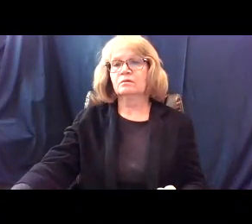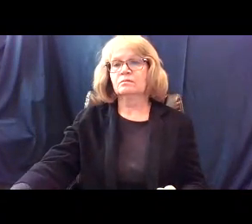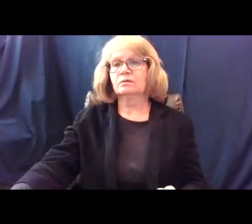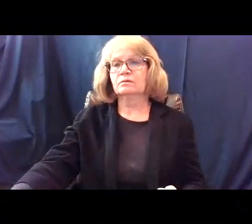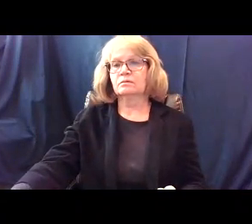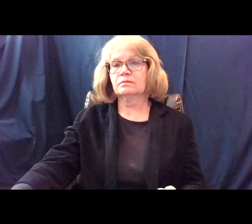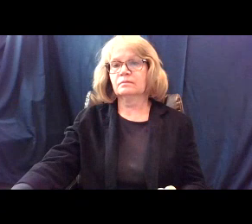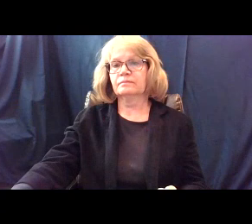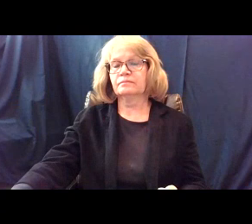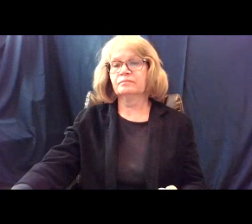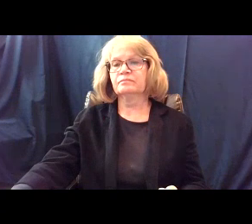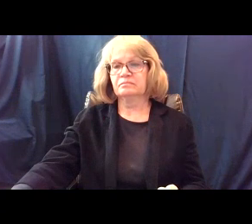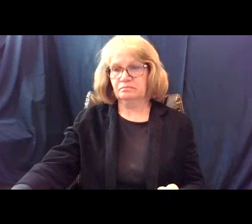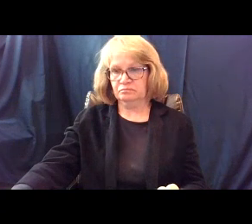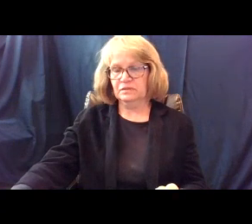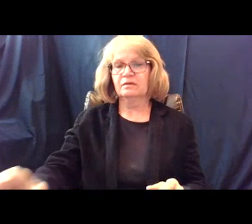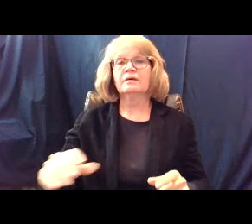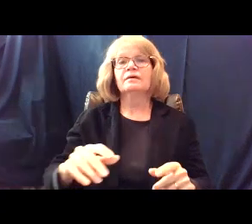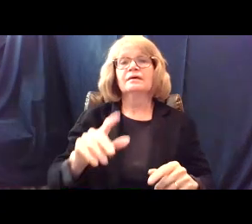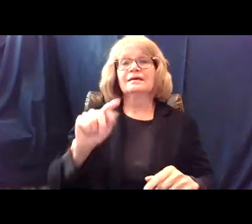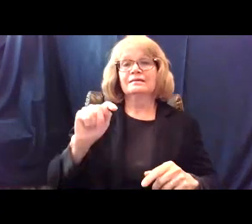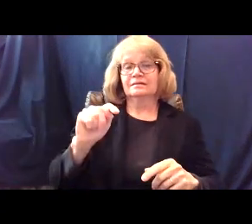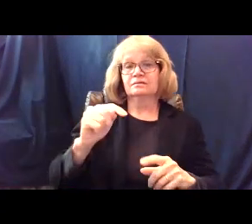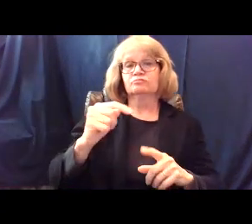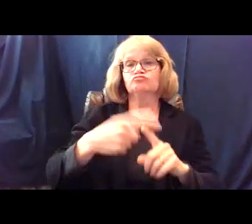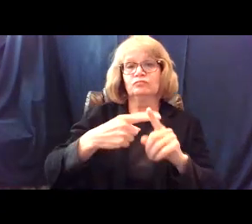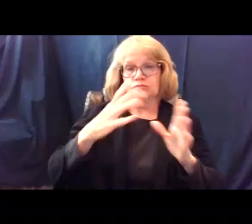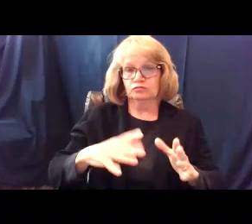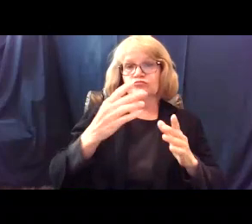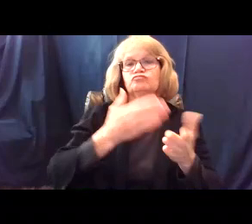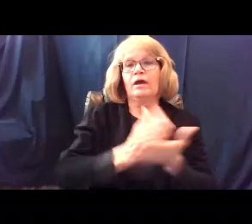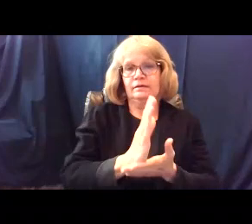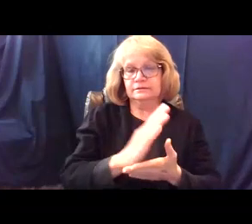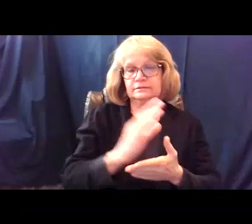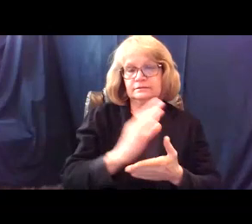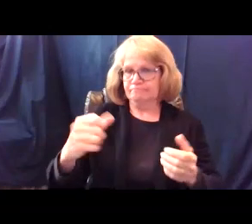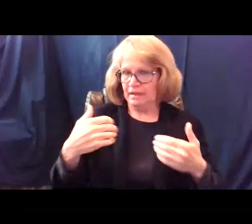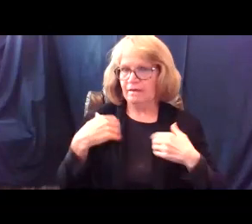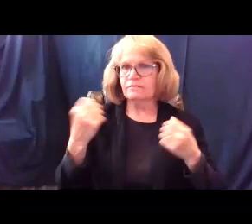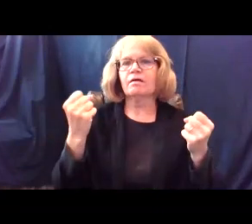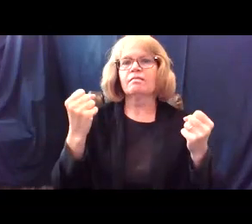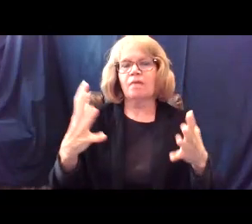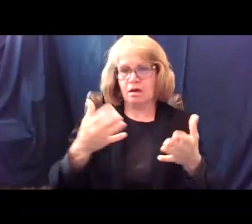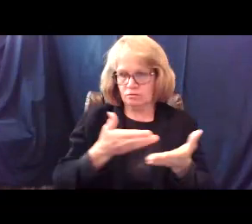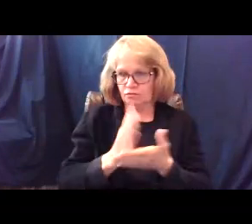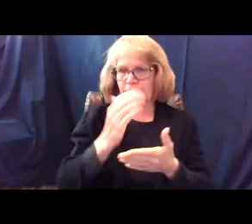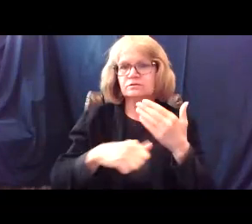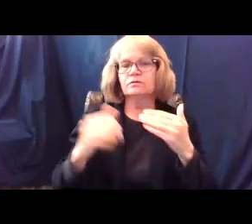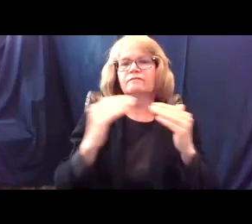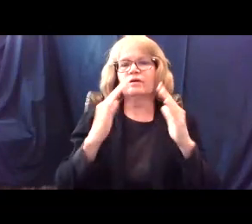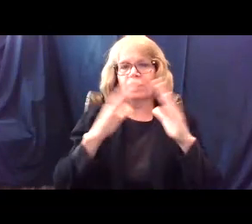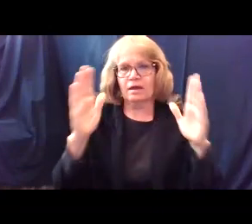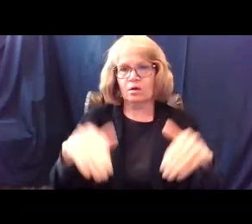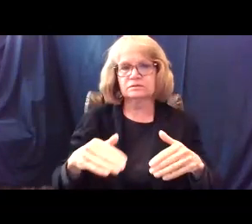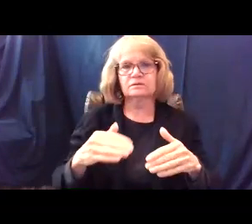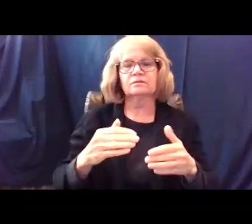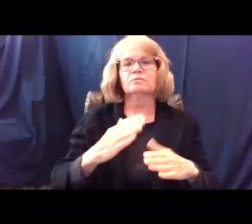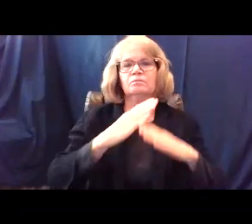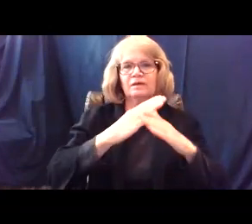All right, tenants' rights, absolutely. Tenants do have a lot of rights under fair housing, preventing exclusion from